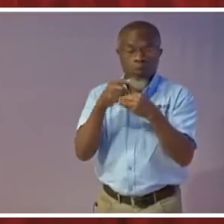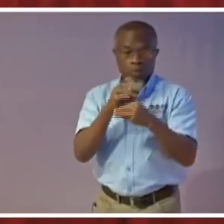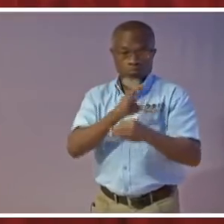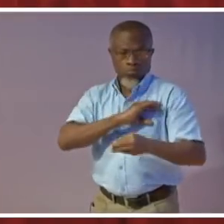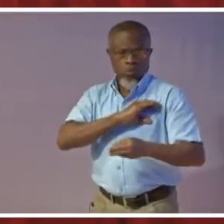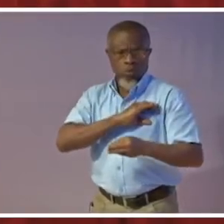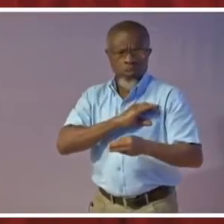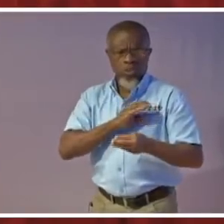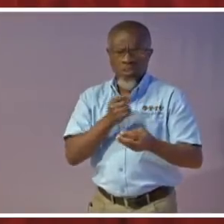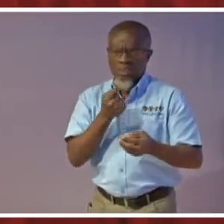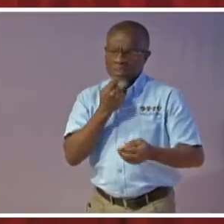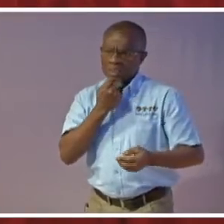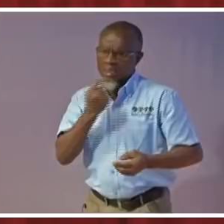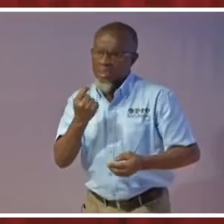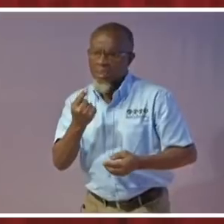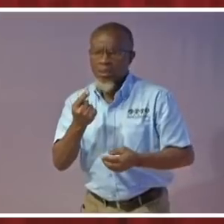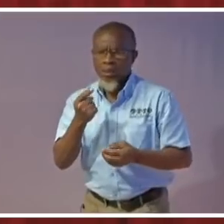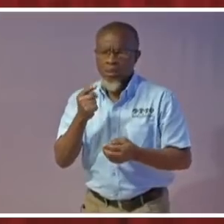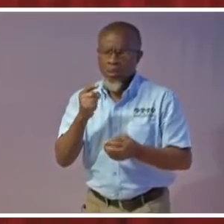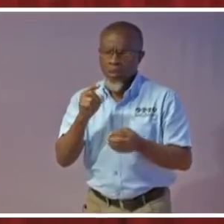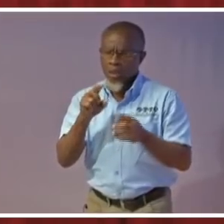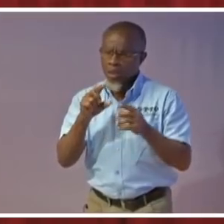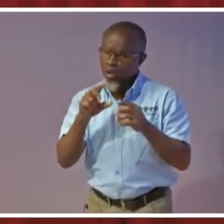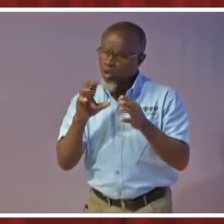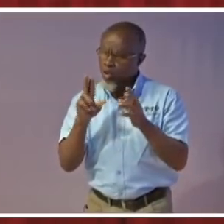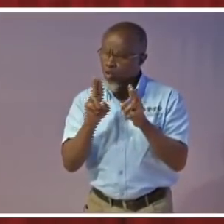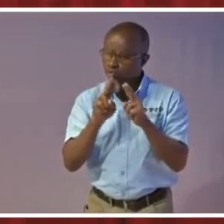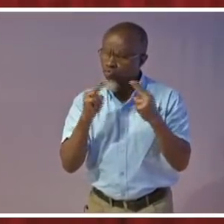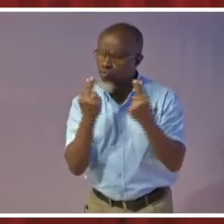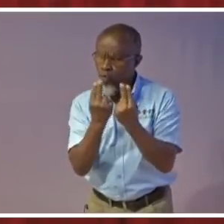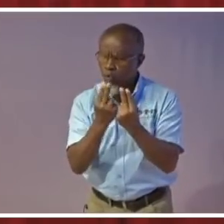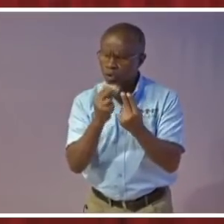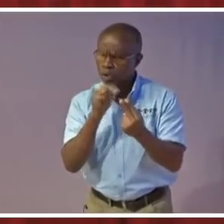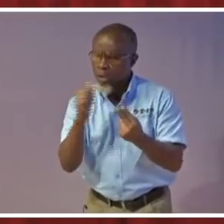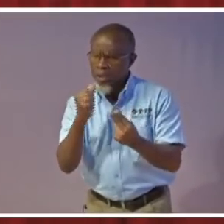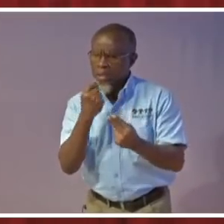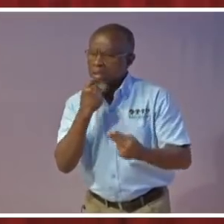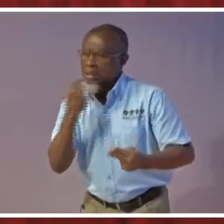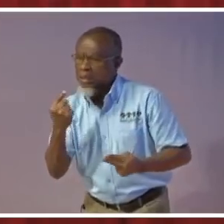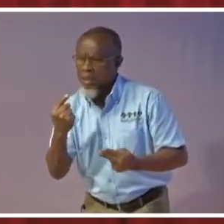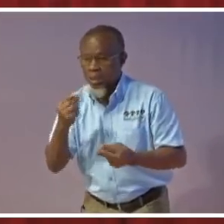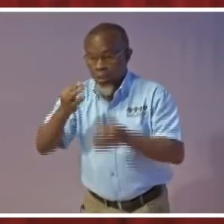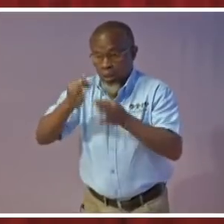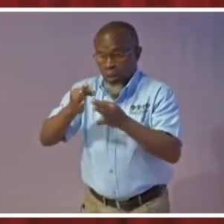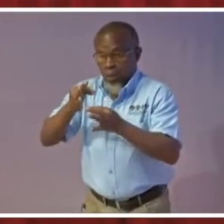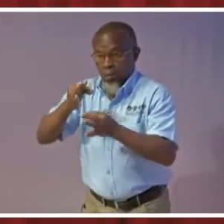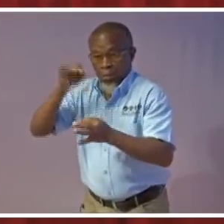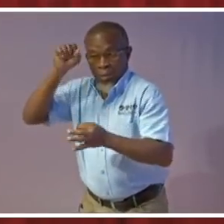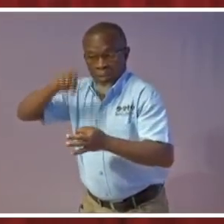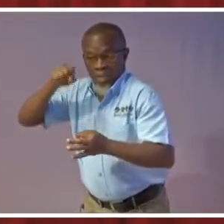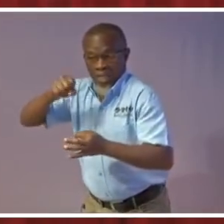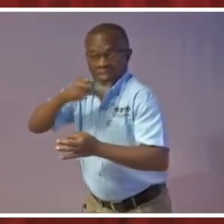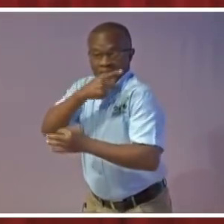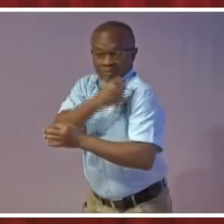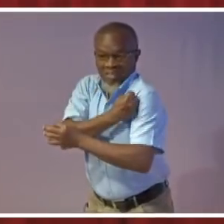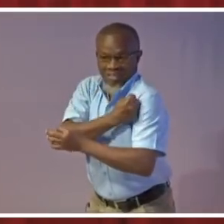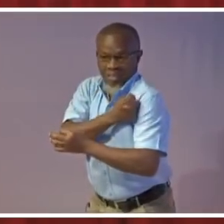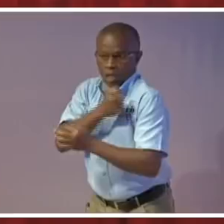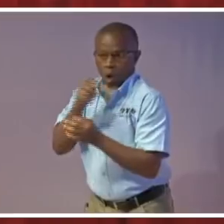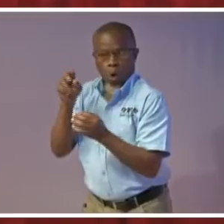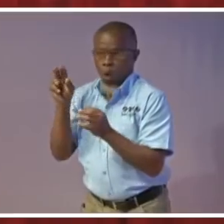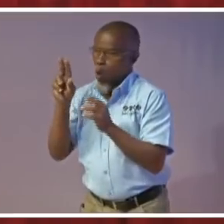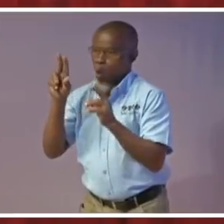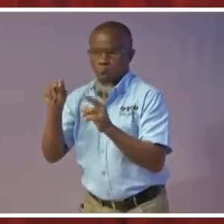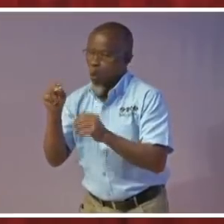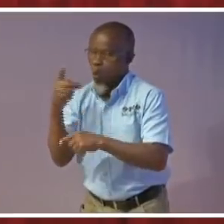officers being told by their union not to disclose their vaccination status, and has vaccination increased in the public